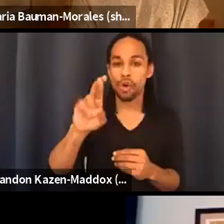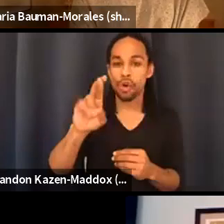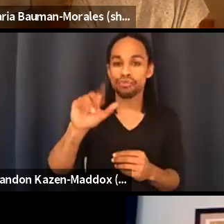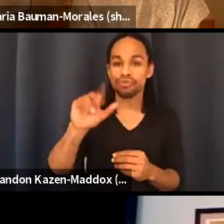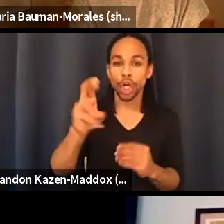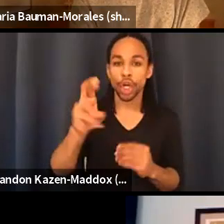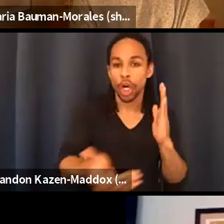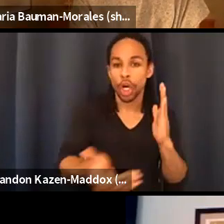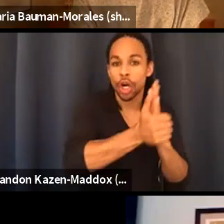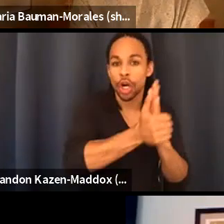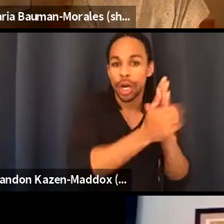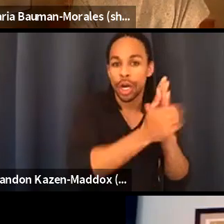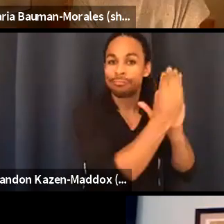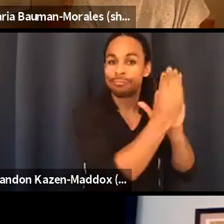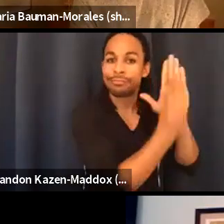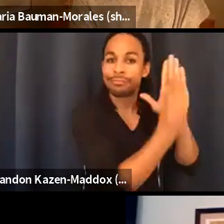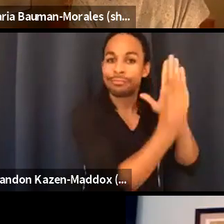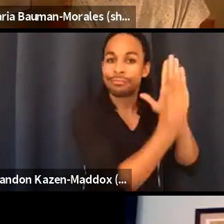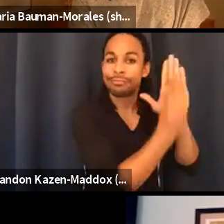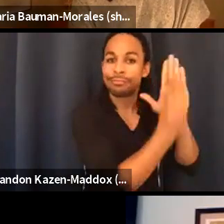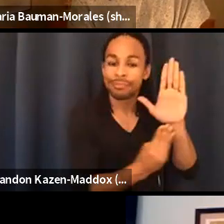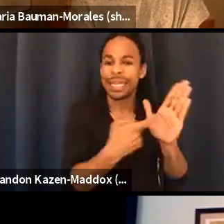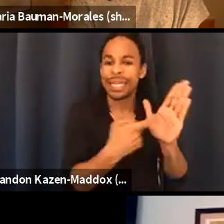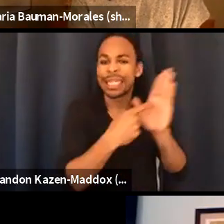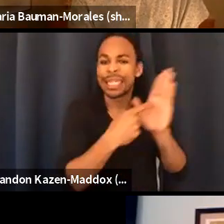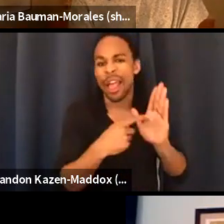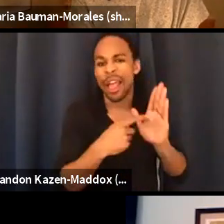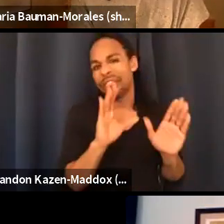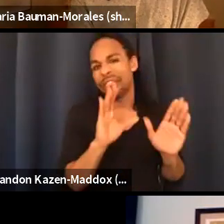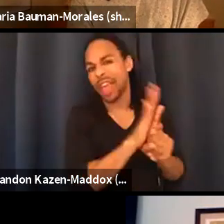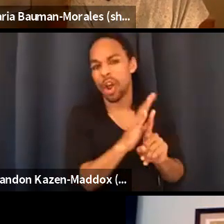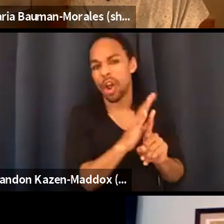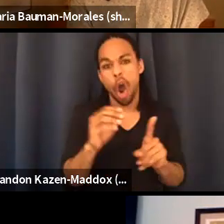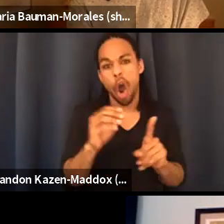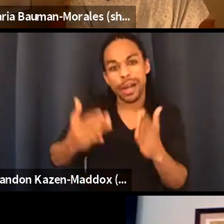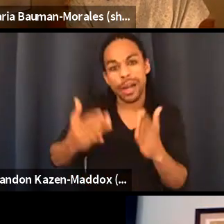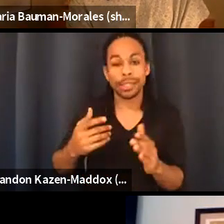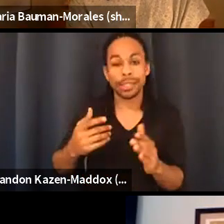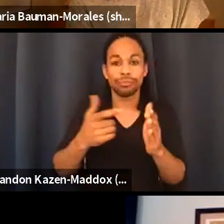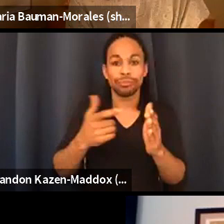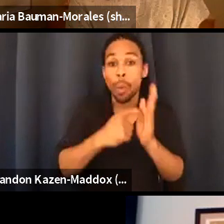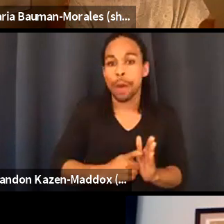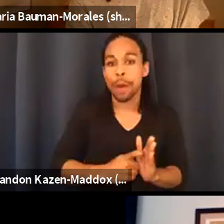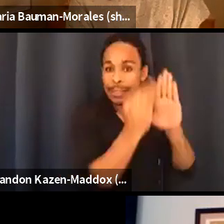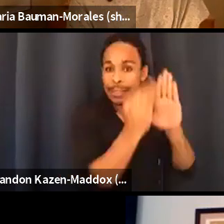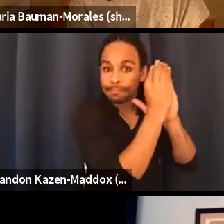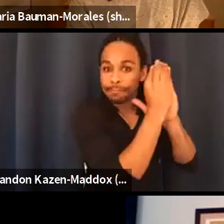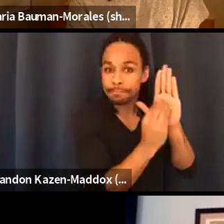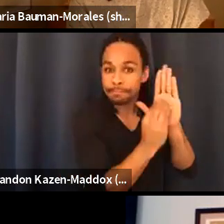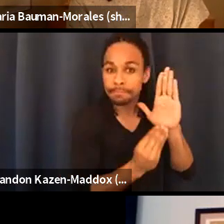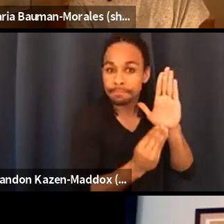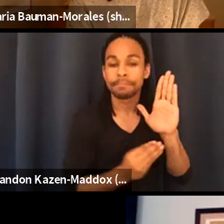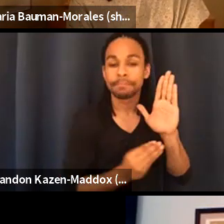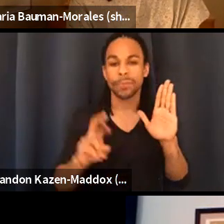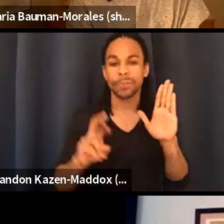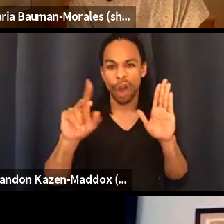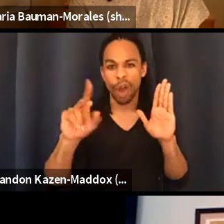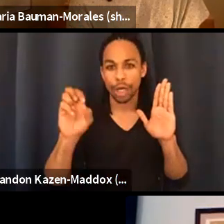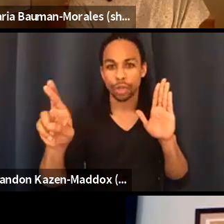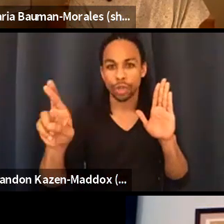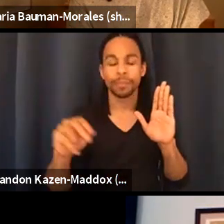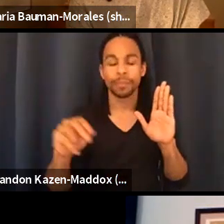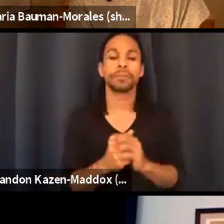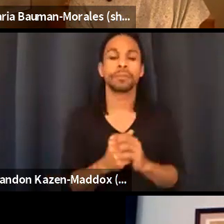presenter artist relationships, but also the world of performance more widely. I think any artist who's generating work